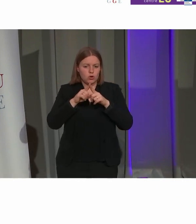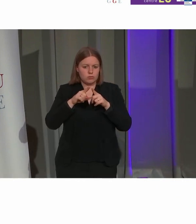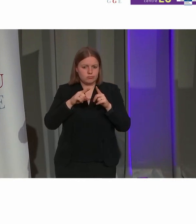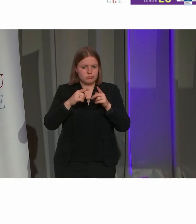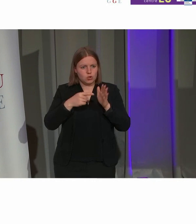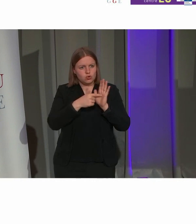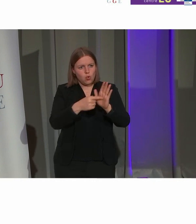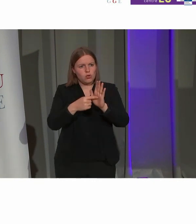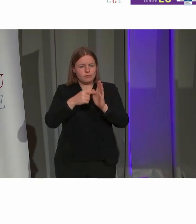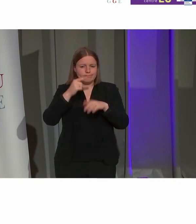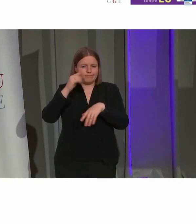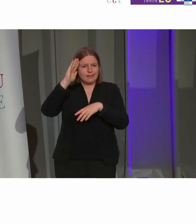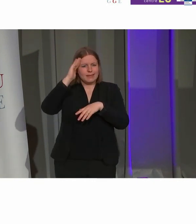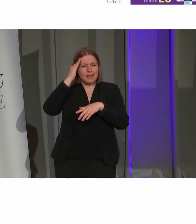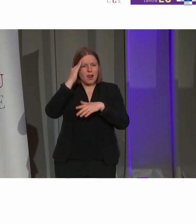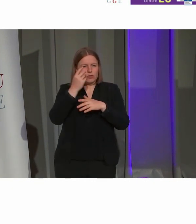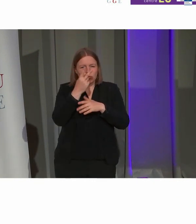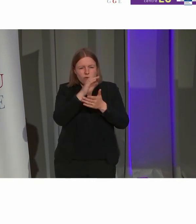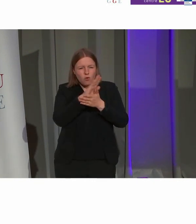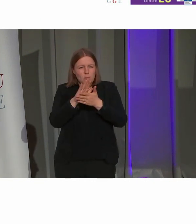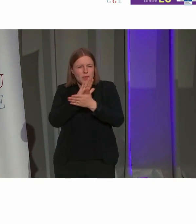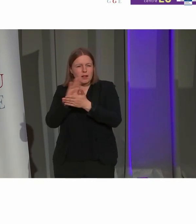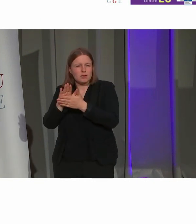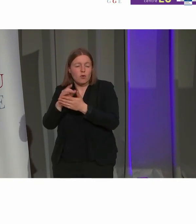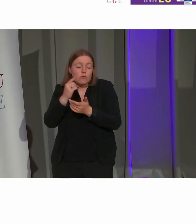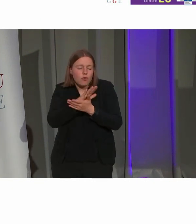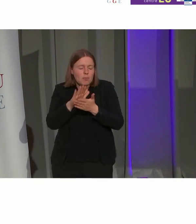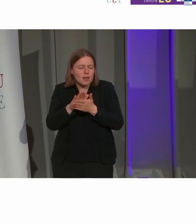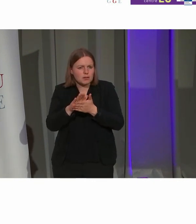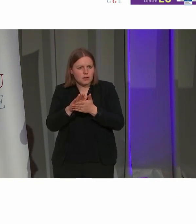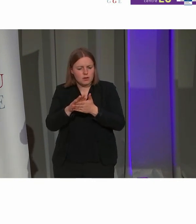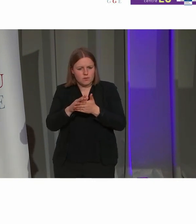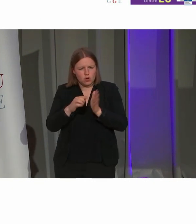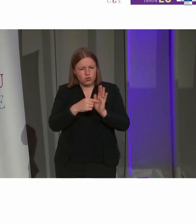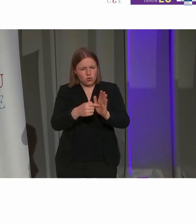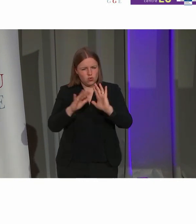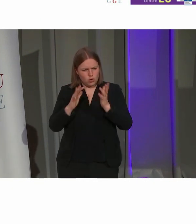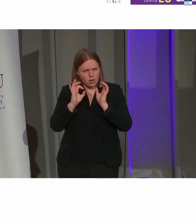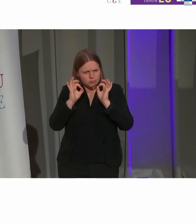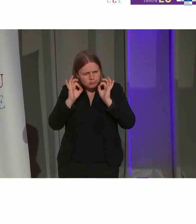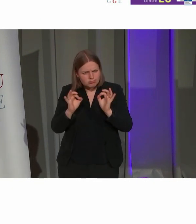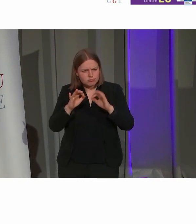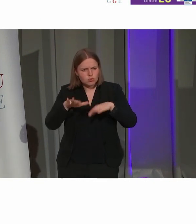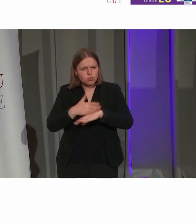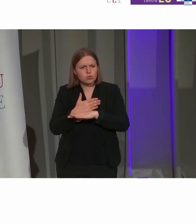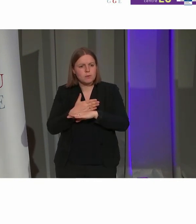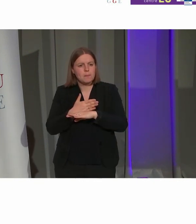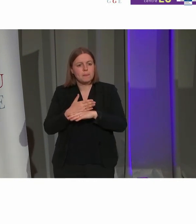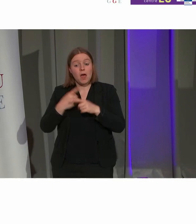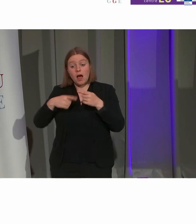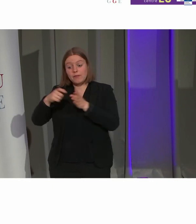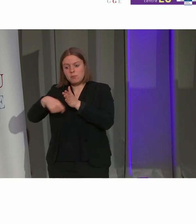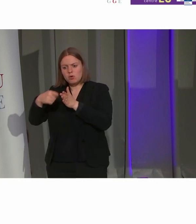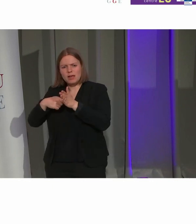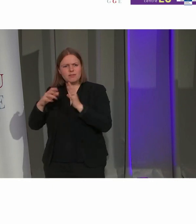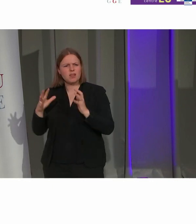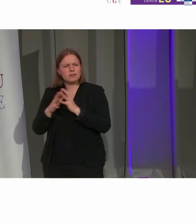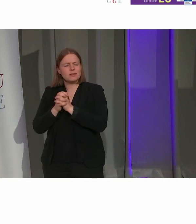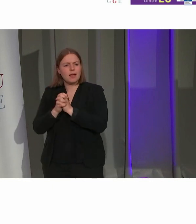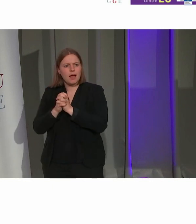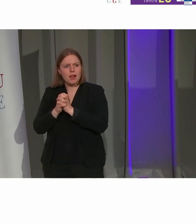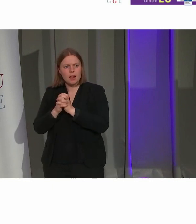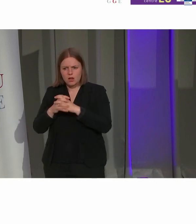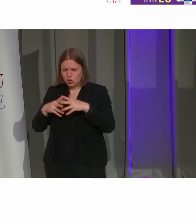was of interest and demonstrates the need for a champion. The St. Paul's Cathedral project shows that it takes time